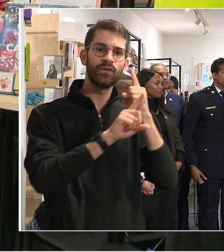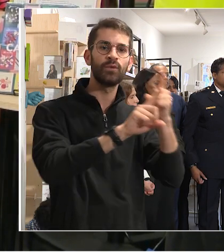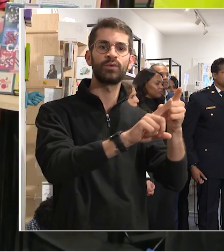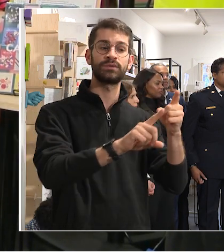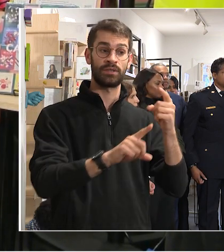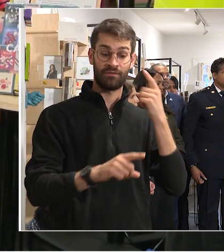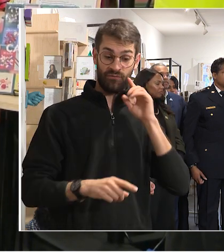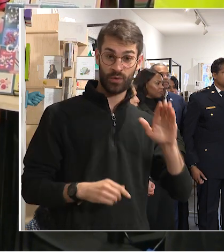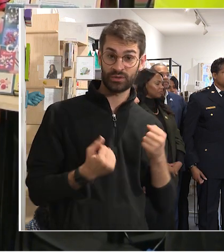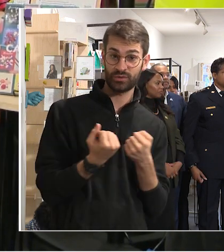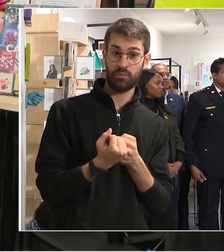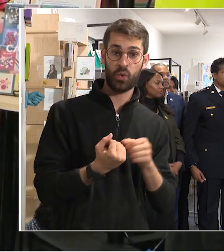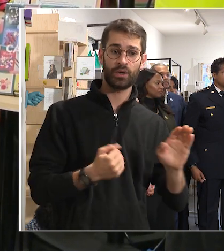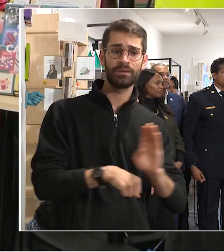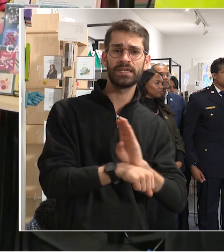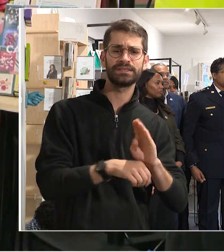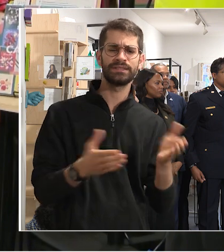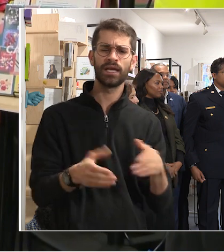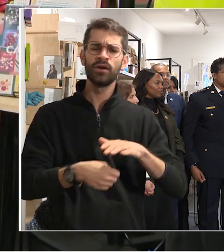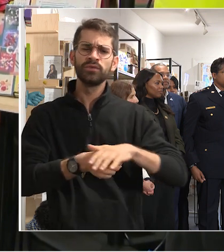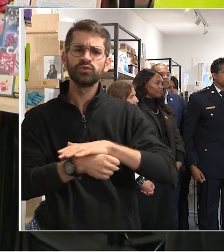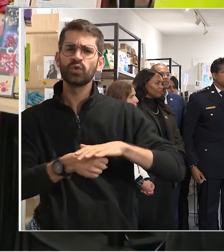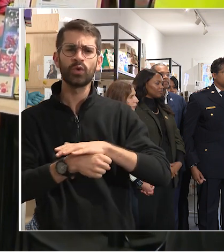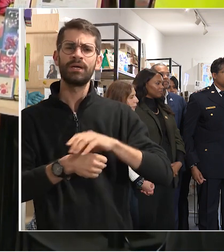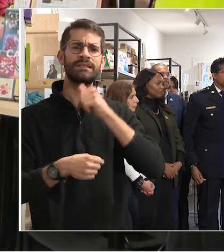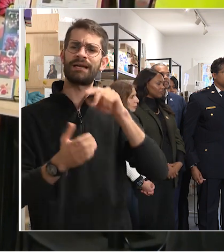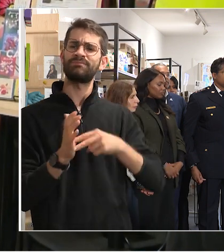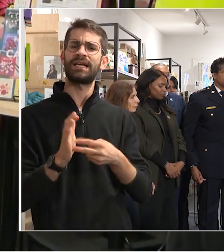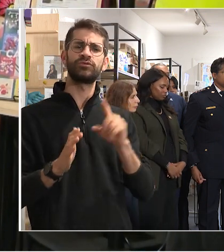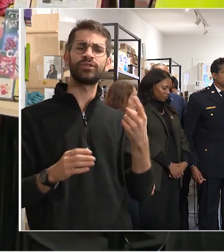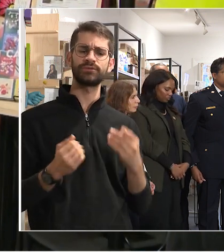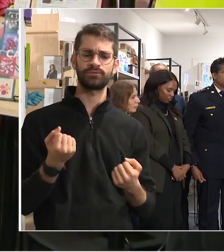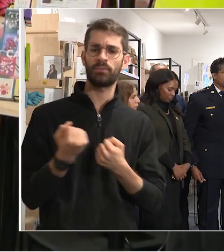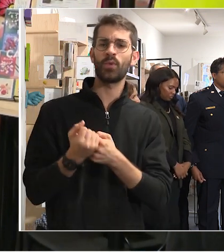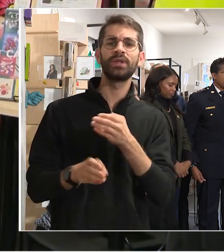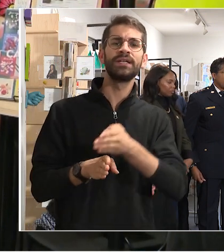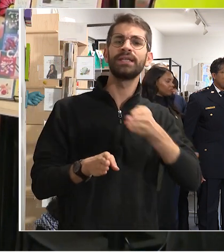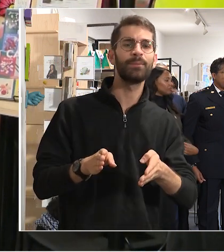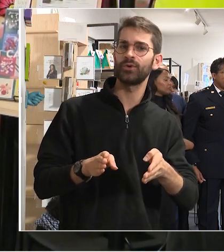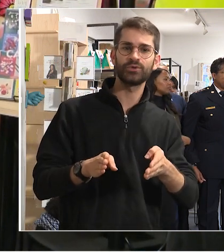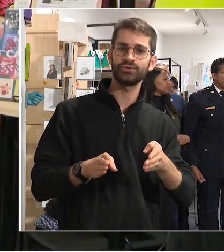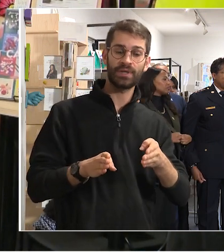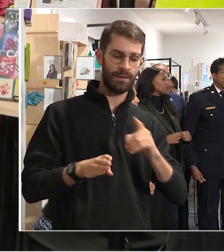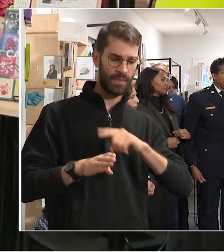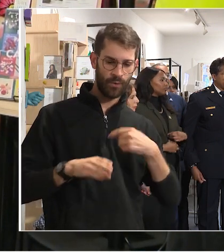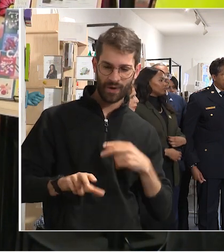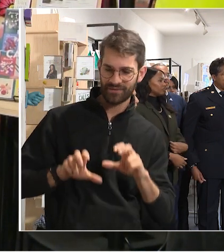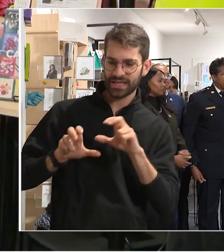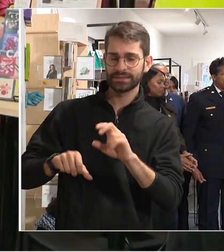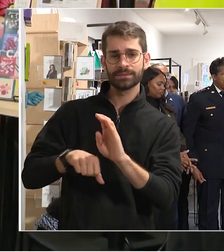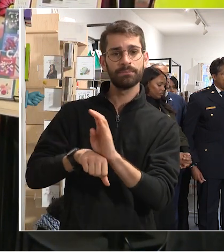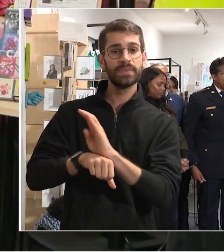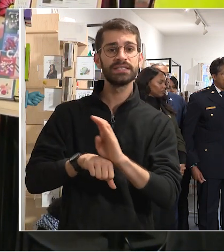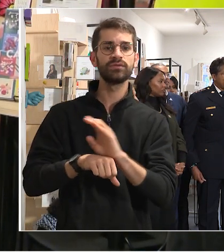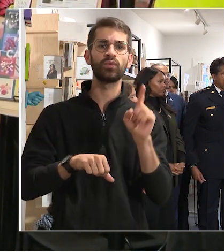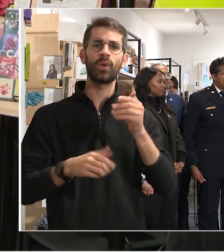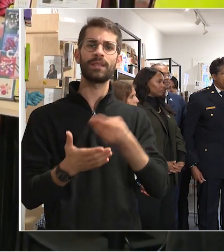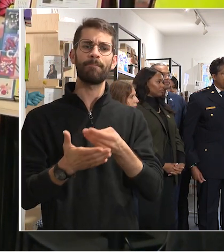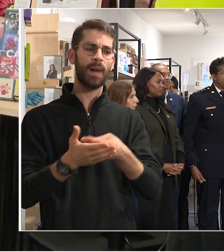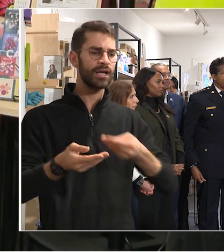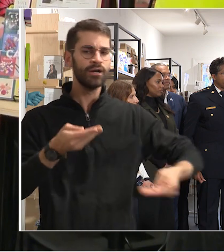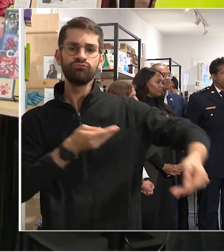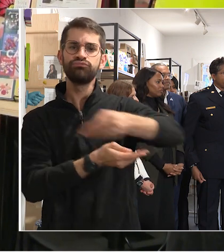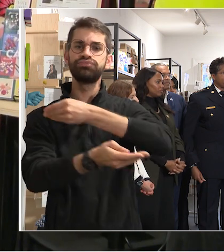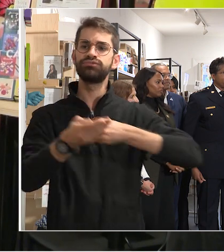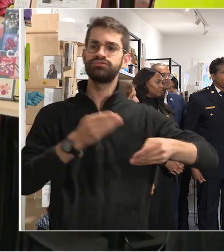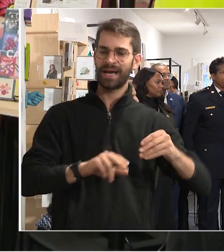the store is more than supporting your neighbors. You're investing in business that puts back the majority of their money into the